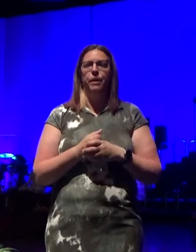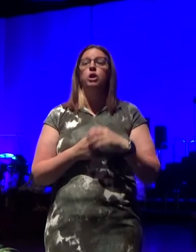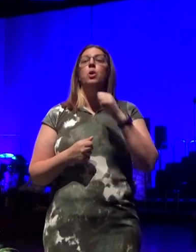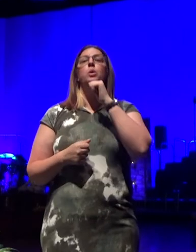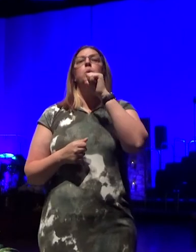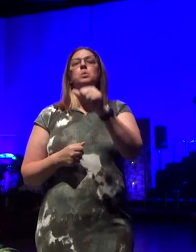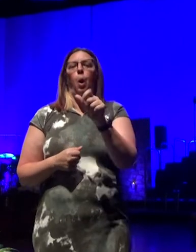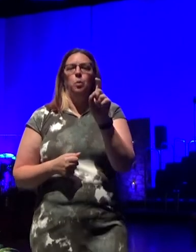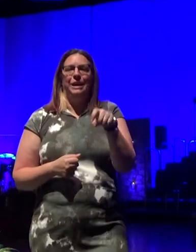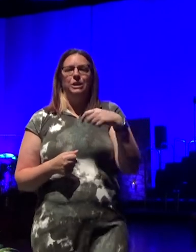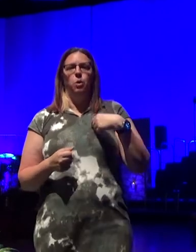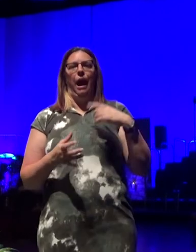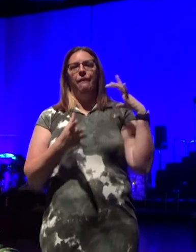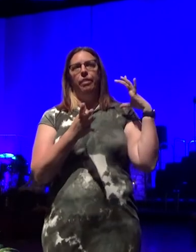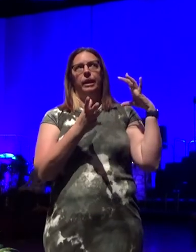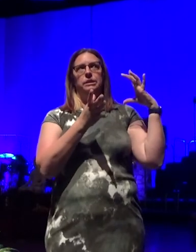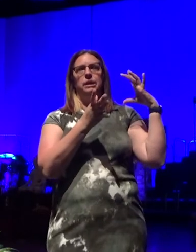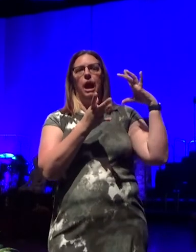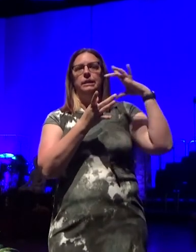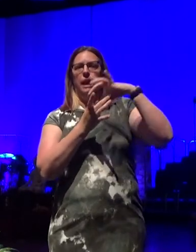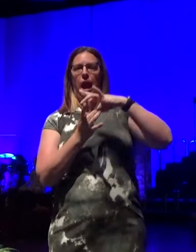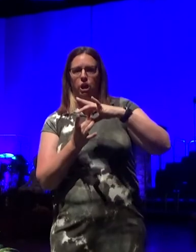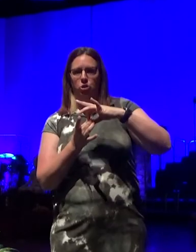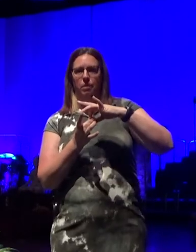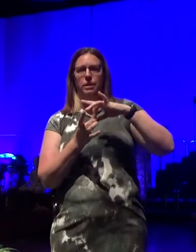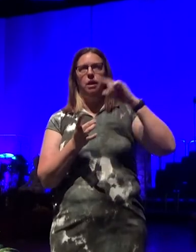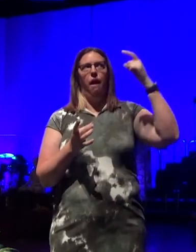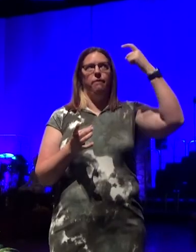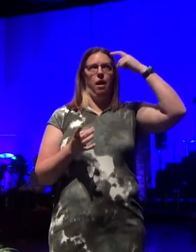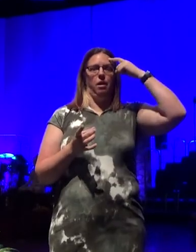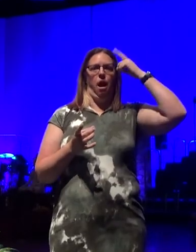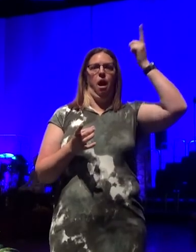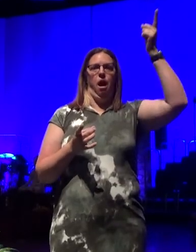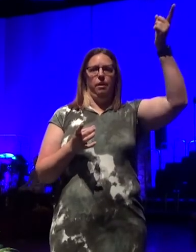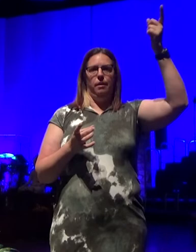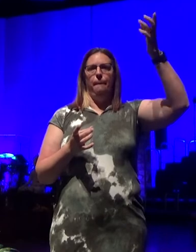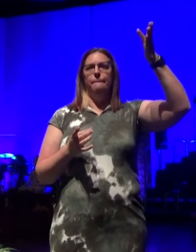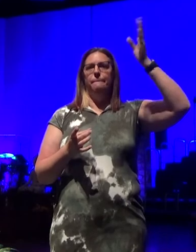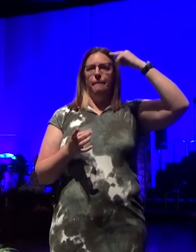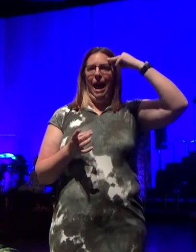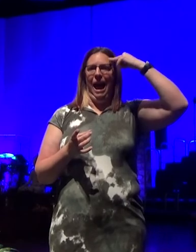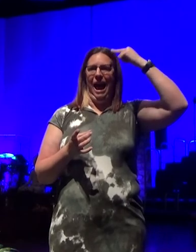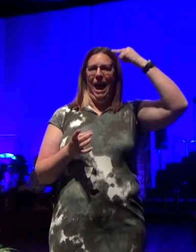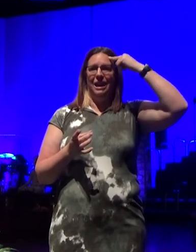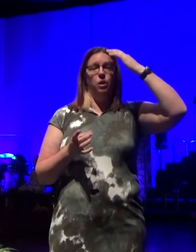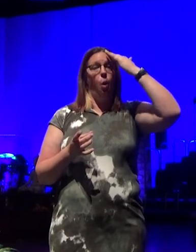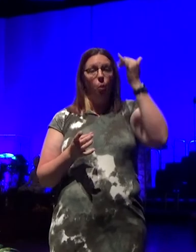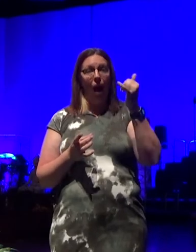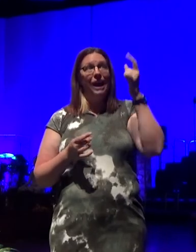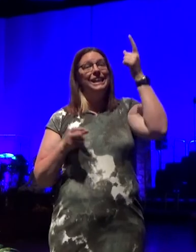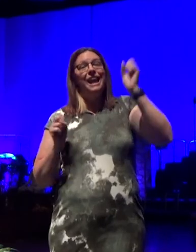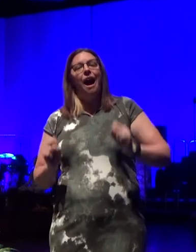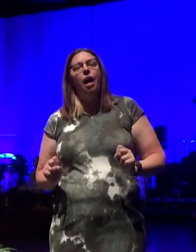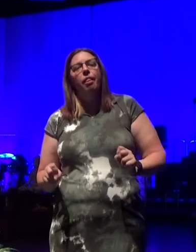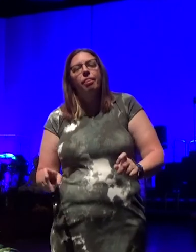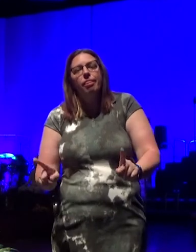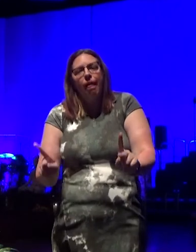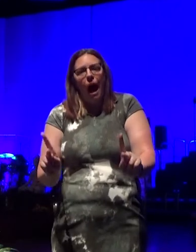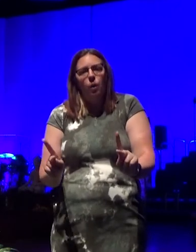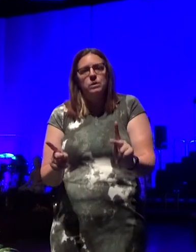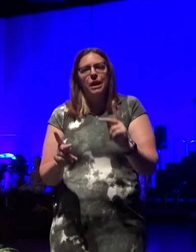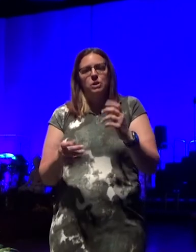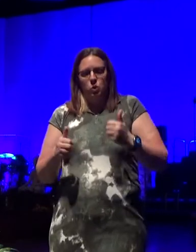own operating on it, allows us to live that life adventure where every lock becomes a